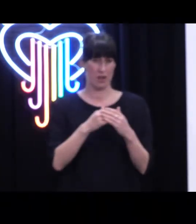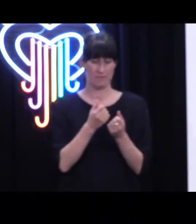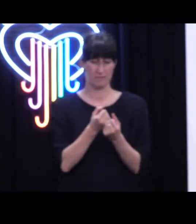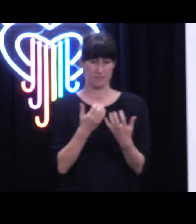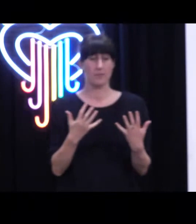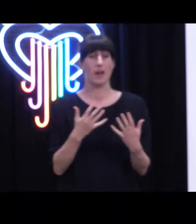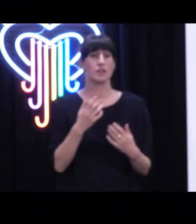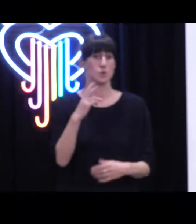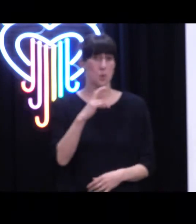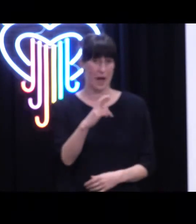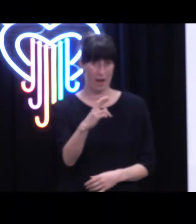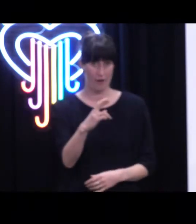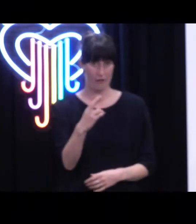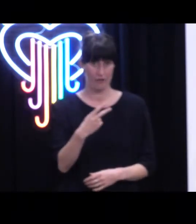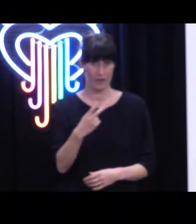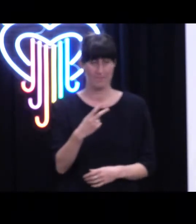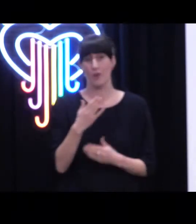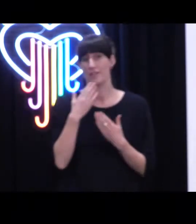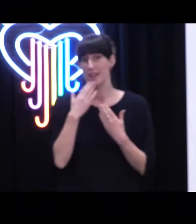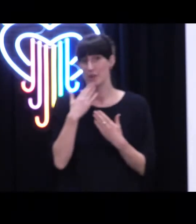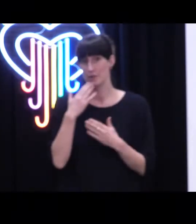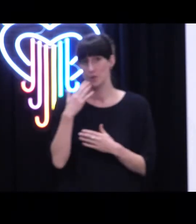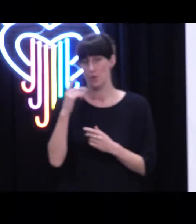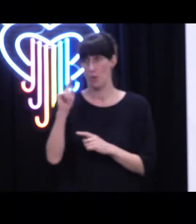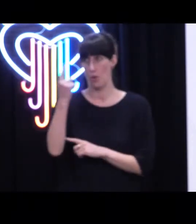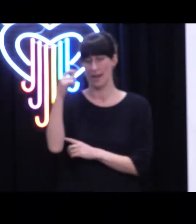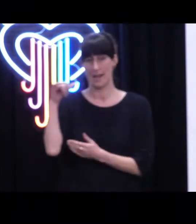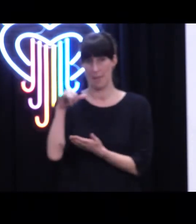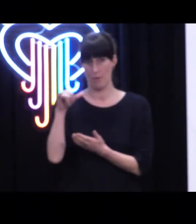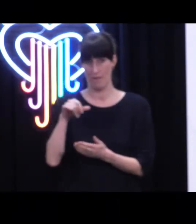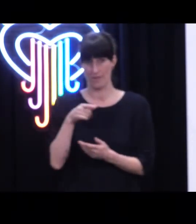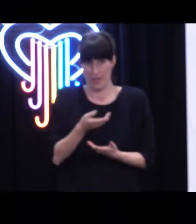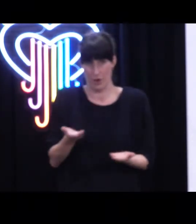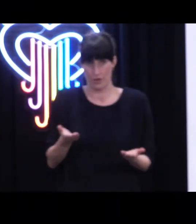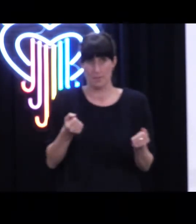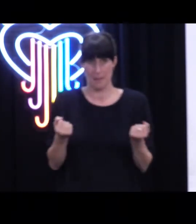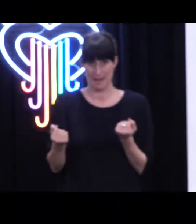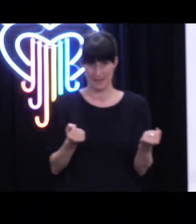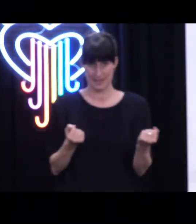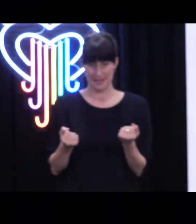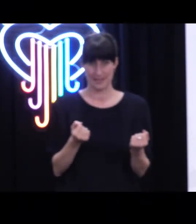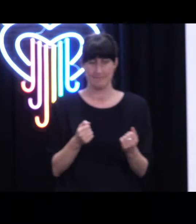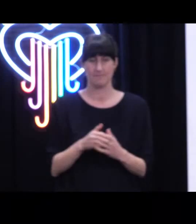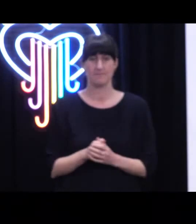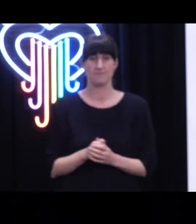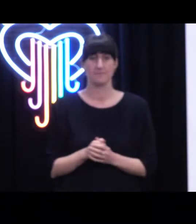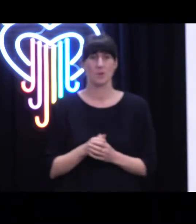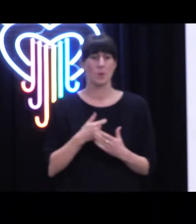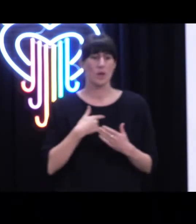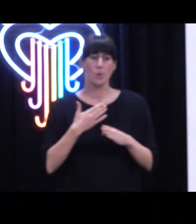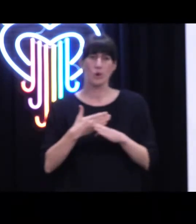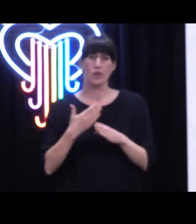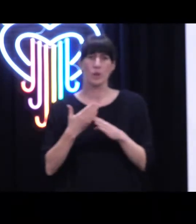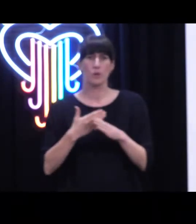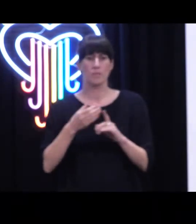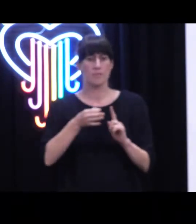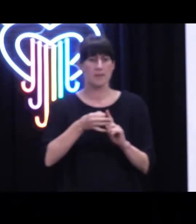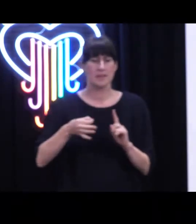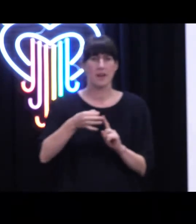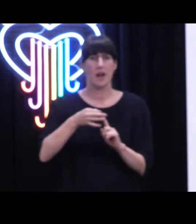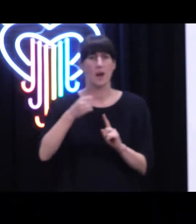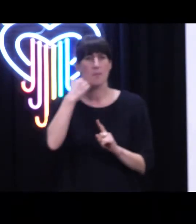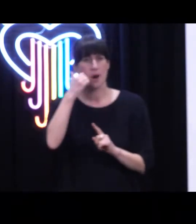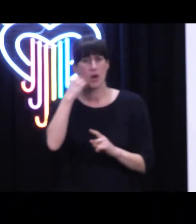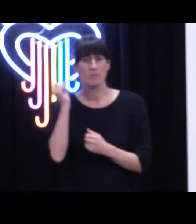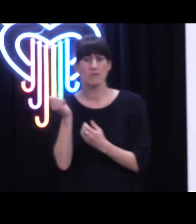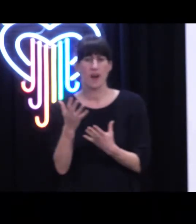provided, and special thanks to Auckland Airport. We are working closely with our Māori and Pacific provider partners and community leaders to determine what